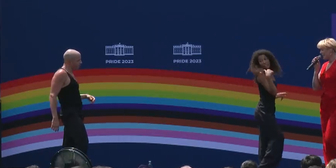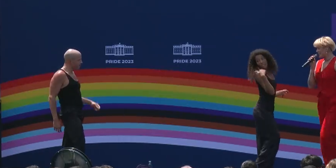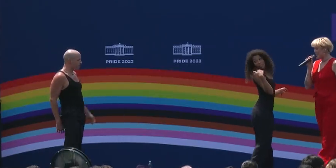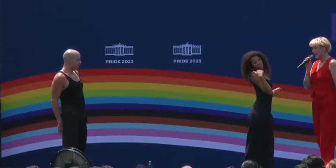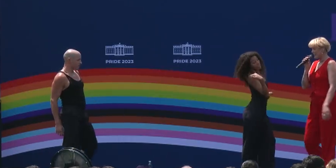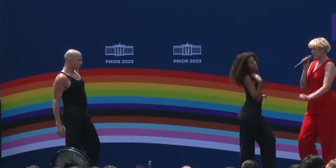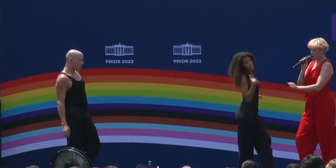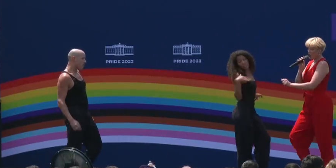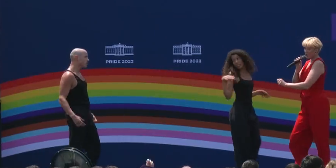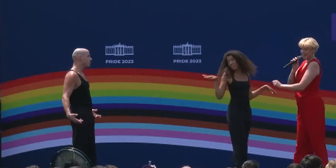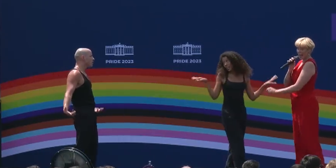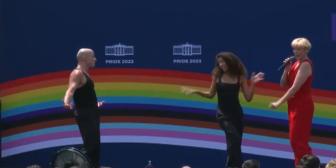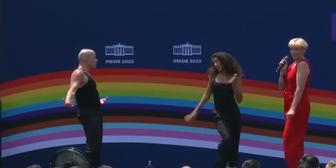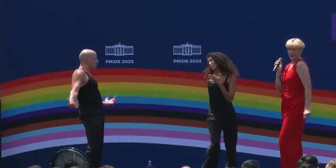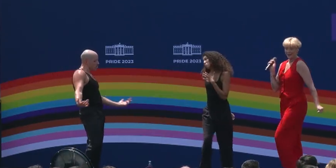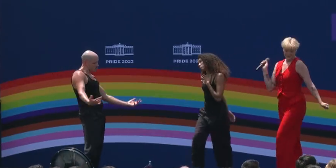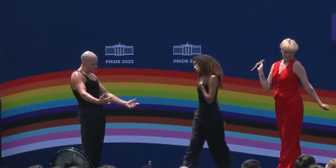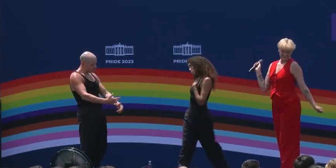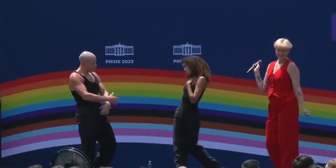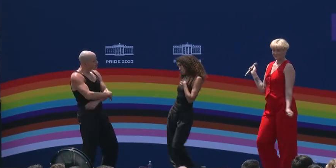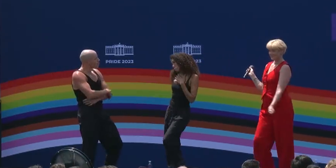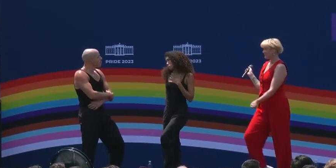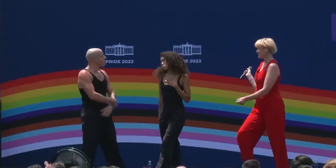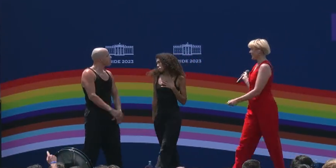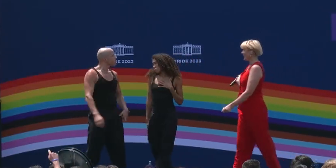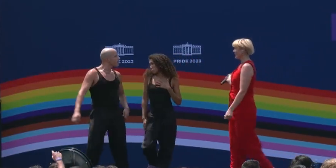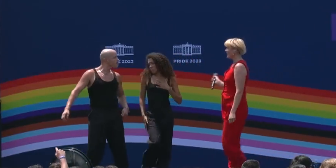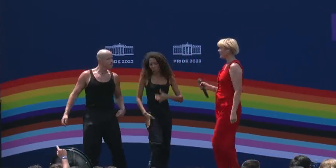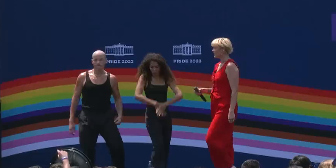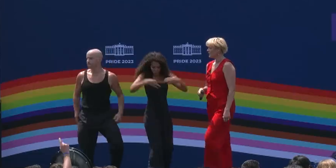I'm not exactly your type.